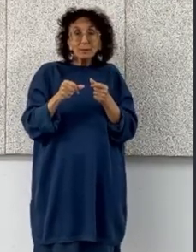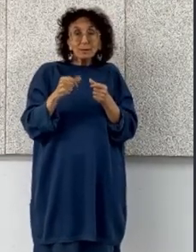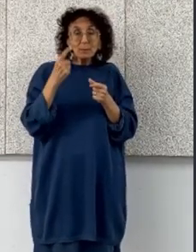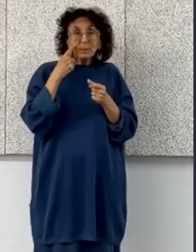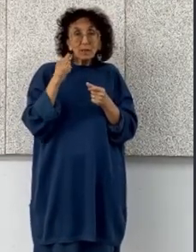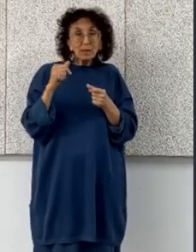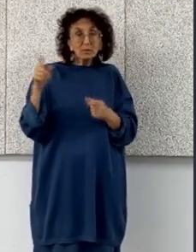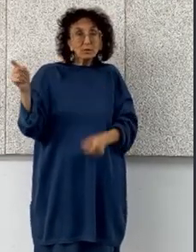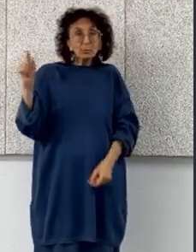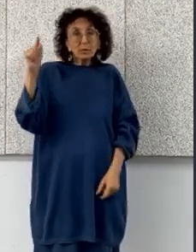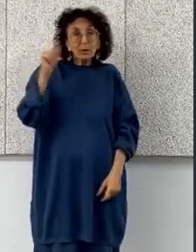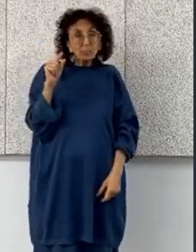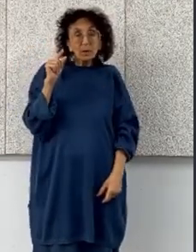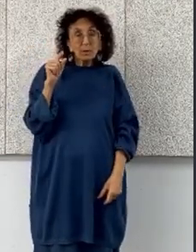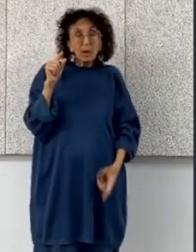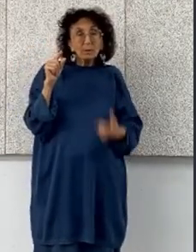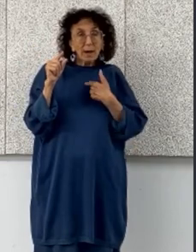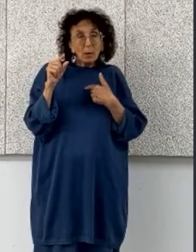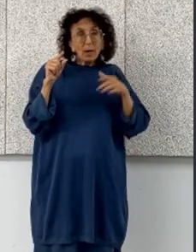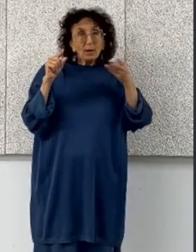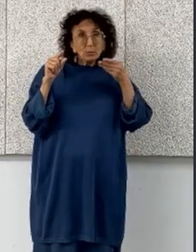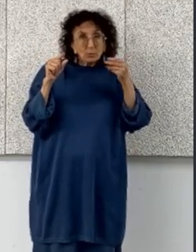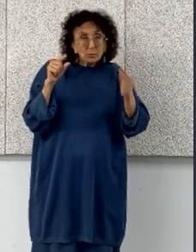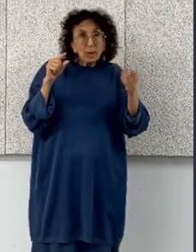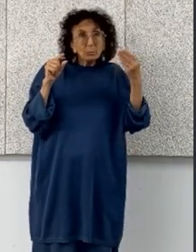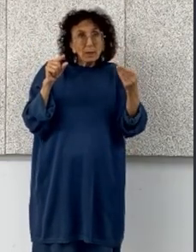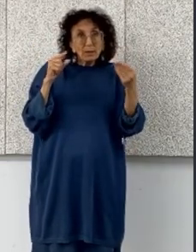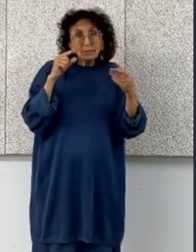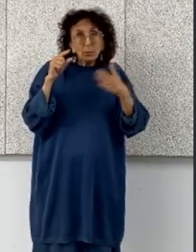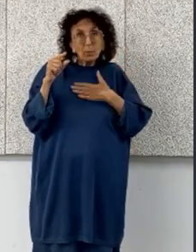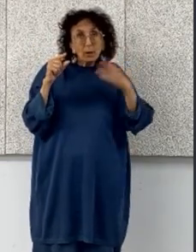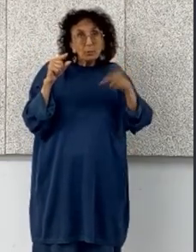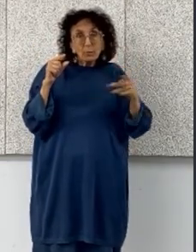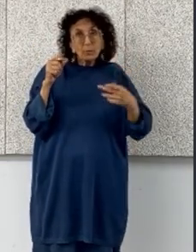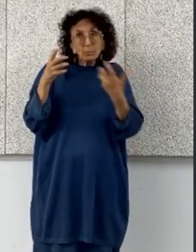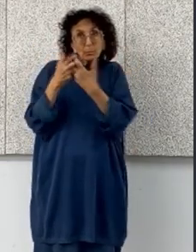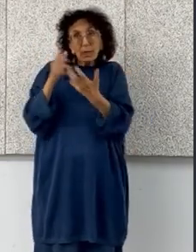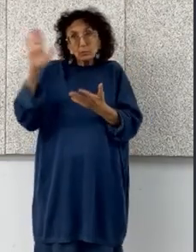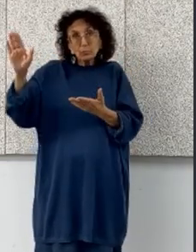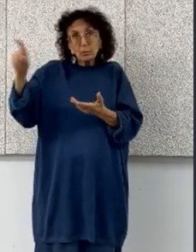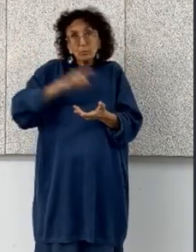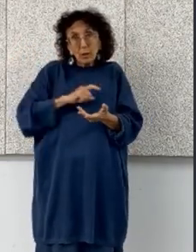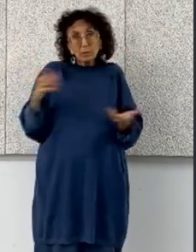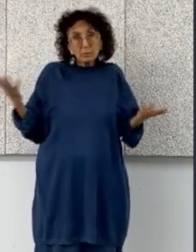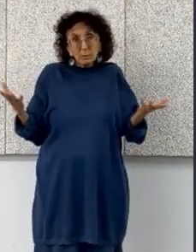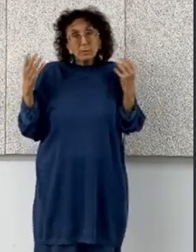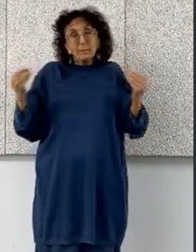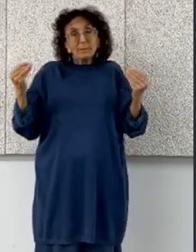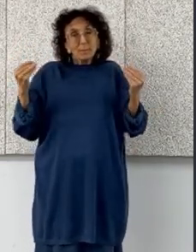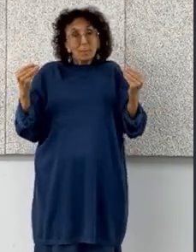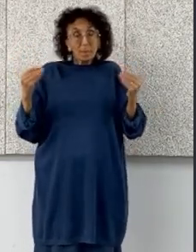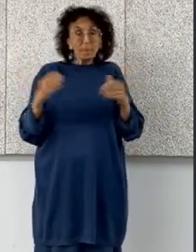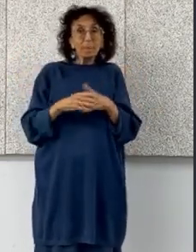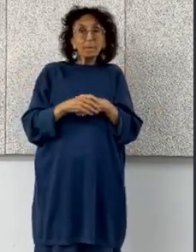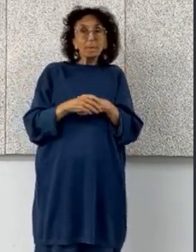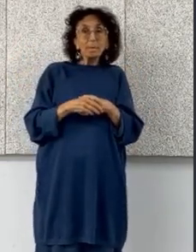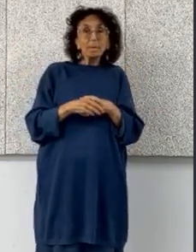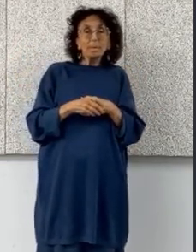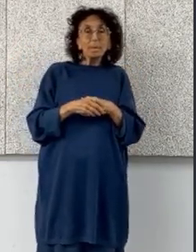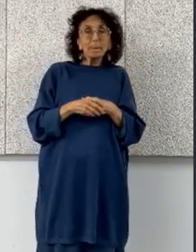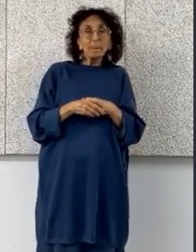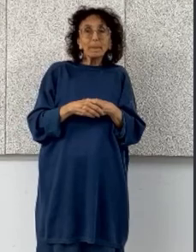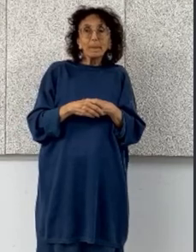this small amount of money to run this program that you have tailored for that grant. And so I